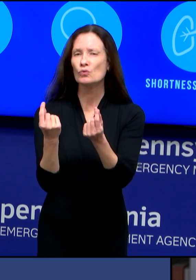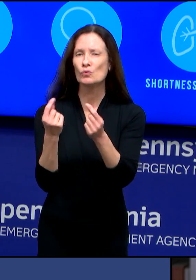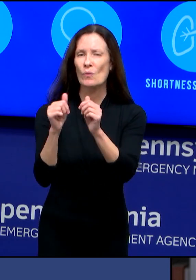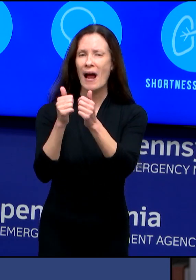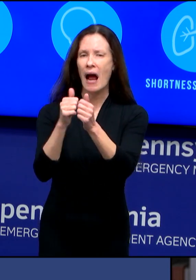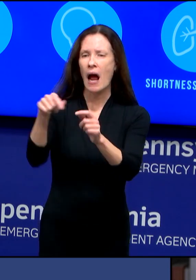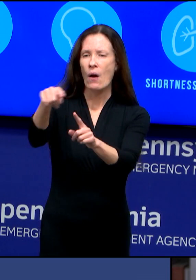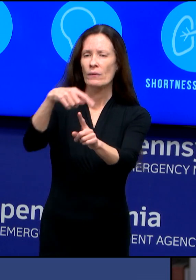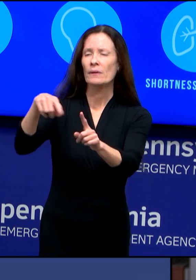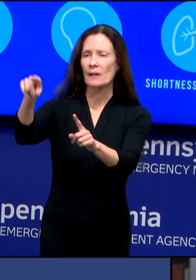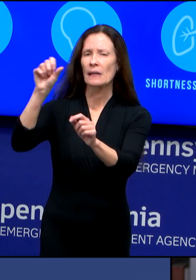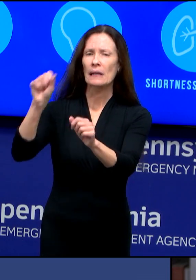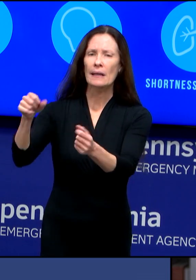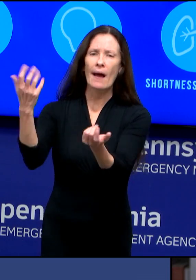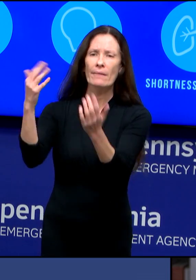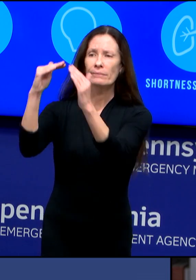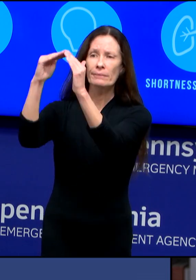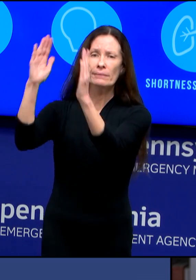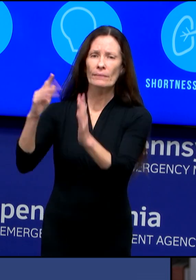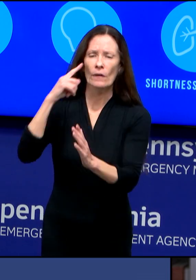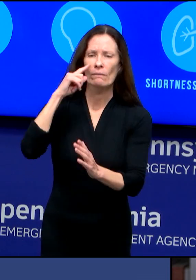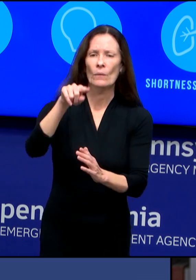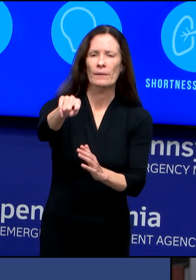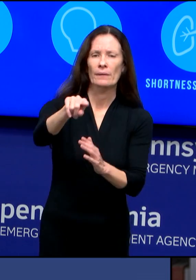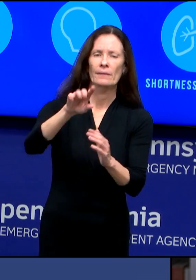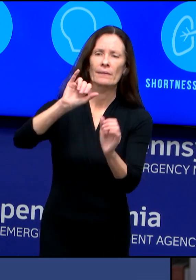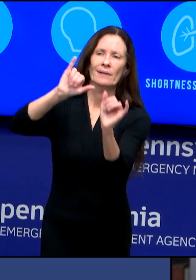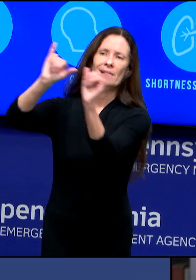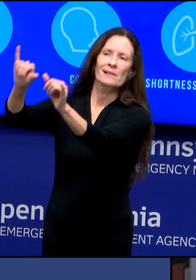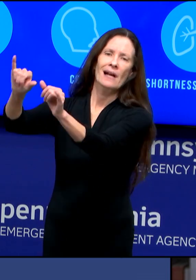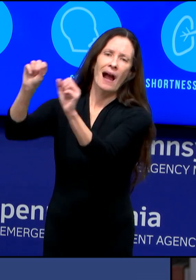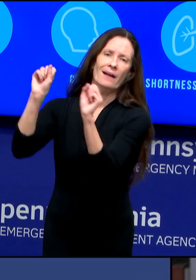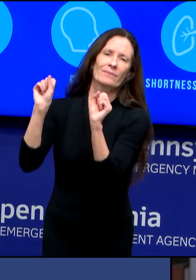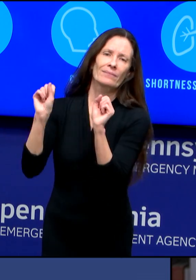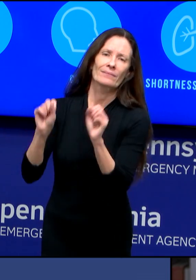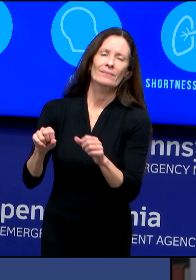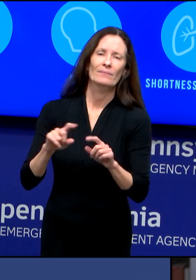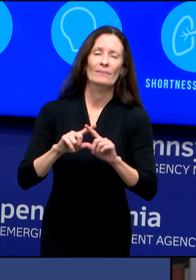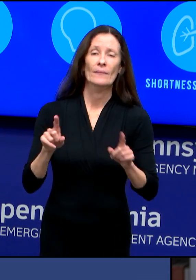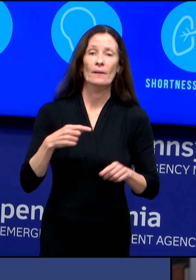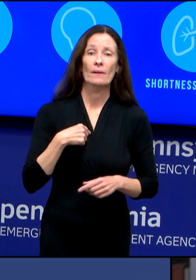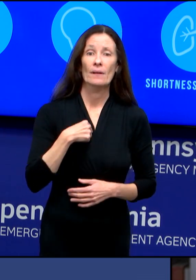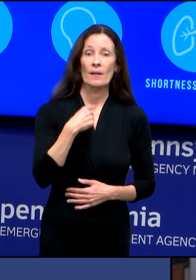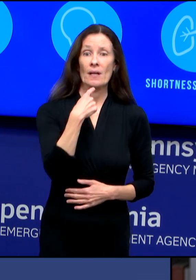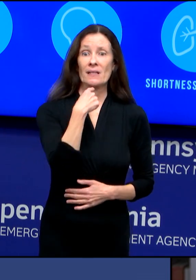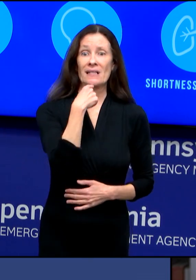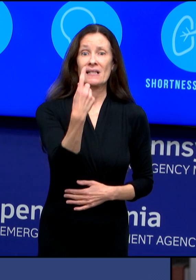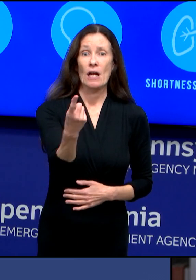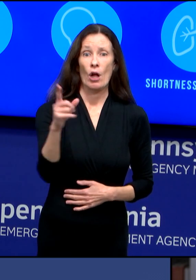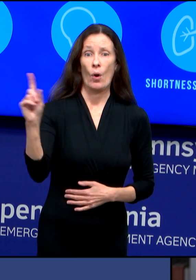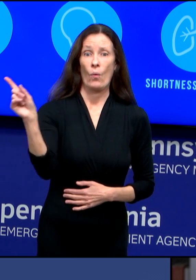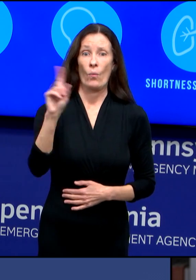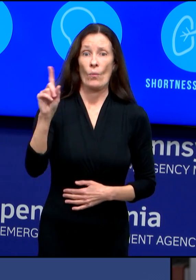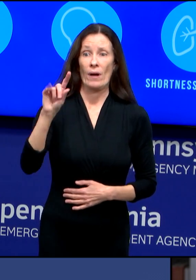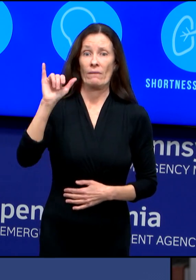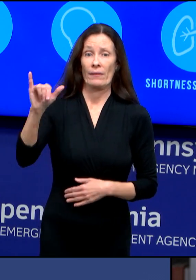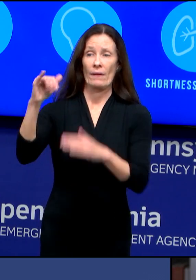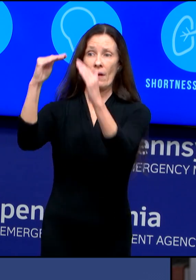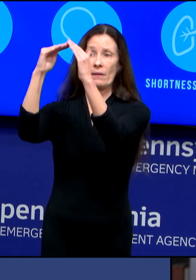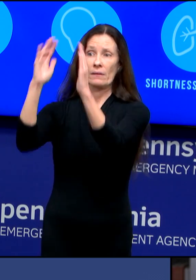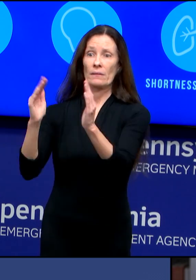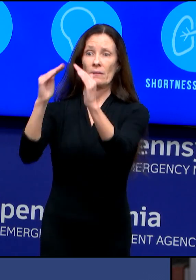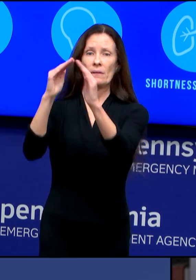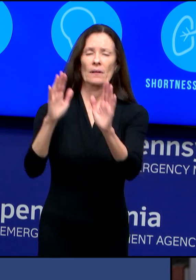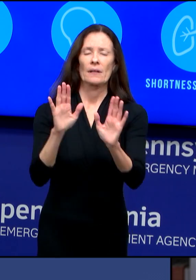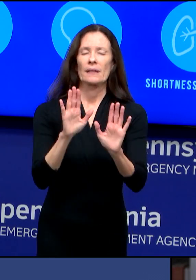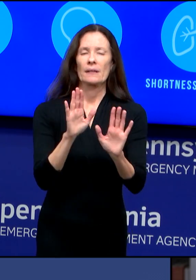as Secretary Levine said, we're not divulging the addresses of those shelters, but we're doing everything we